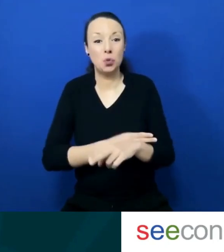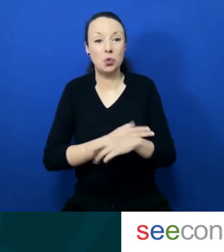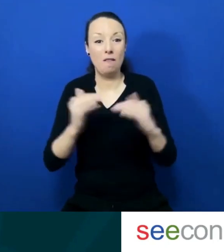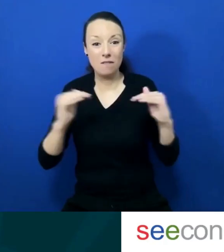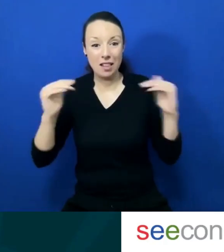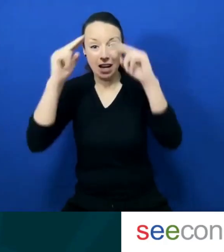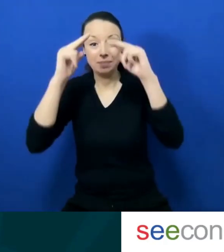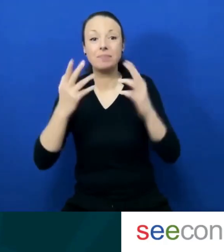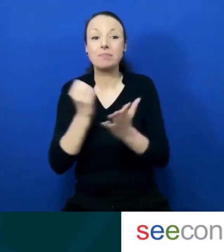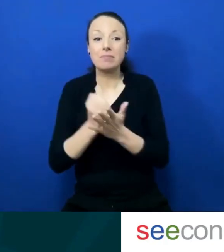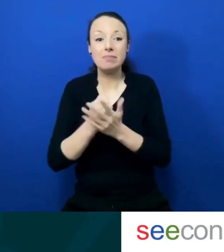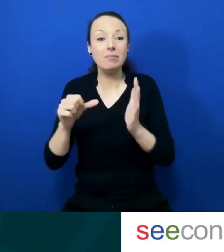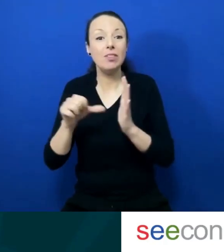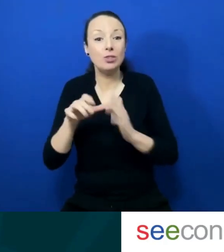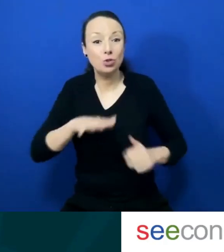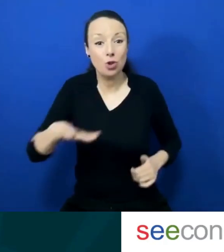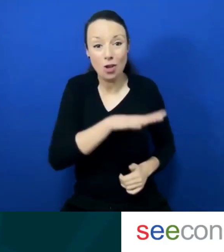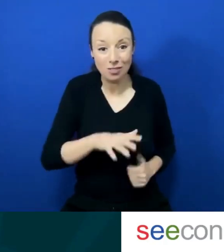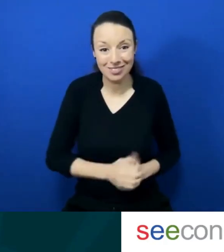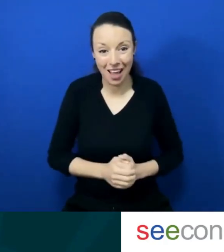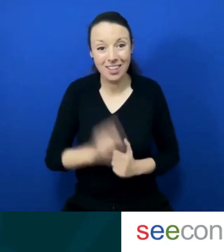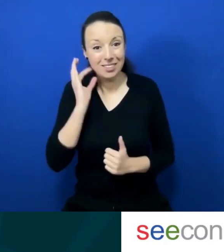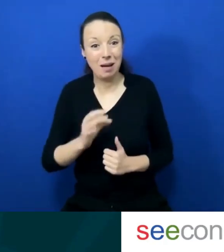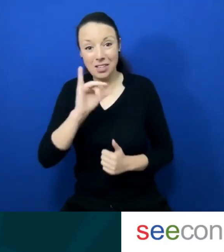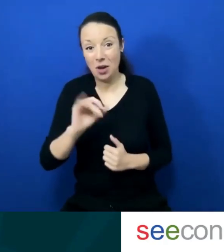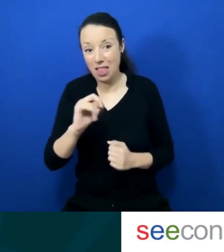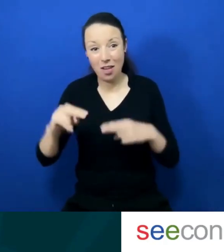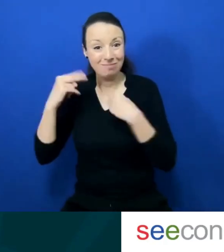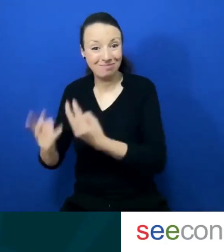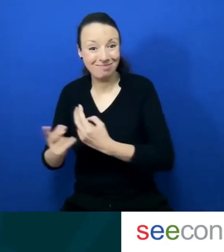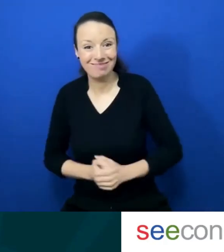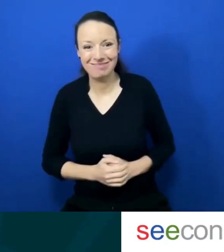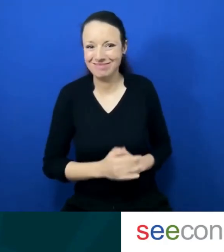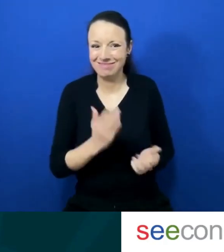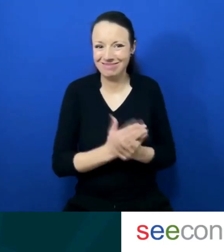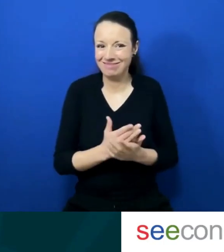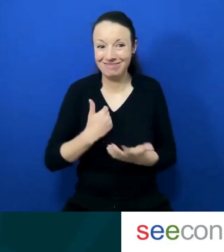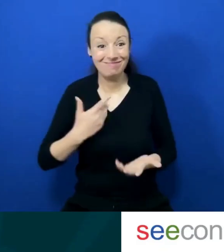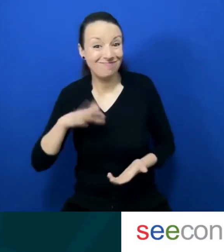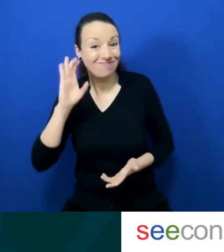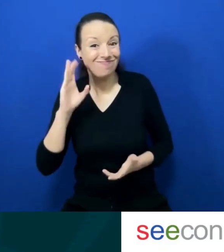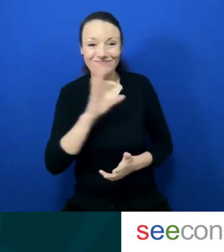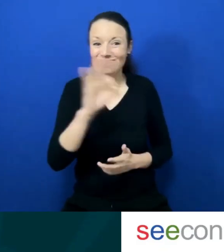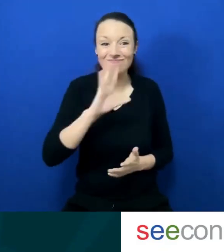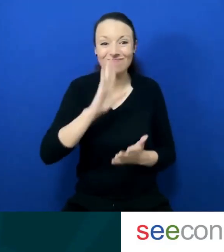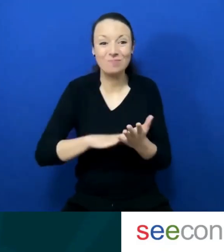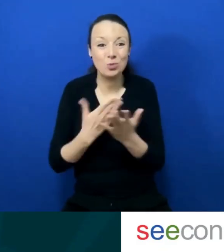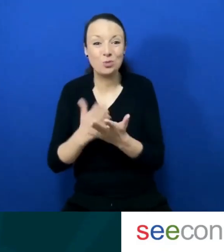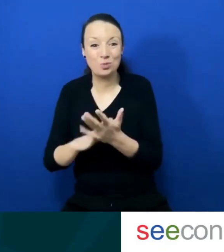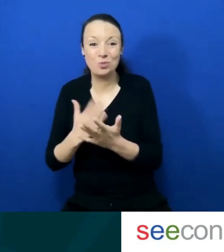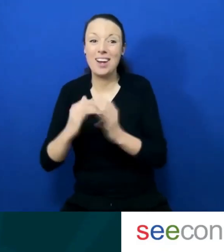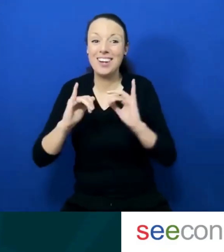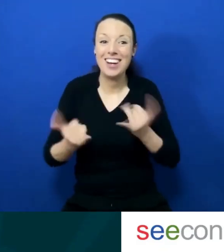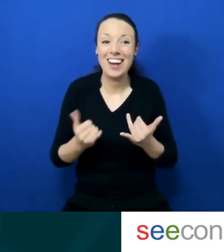Swiss Federal Office for Environment. Ms. Johanna, the floor is yours. Tell us about